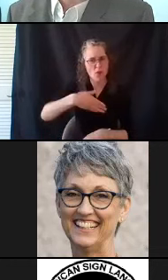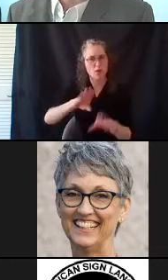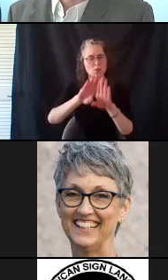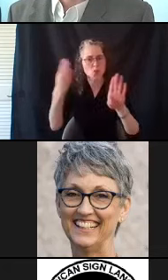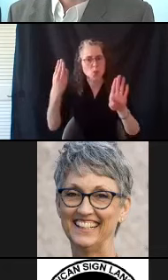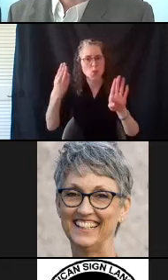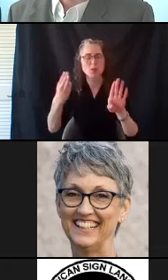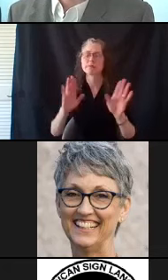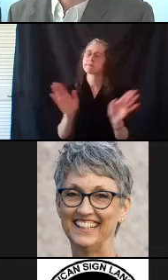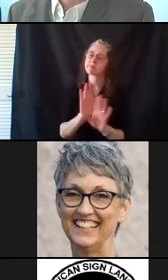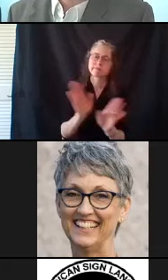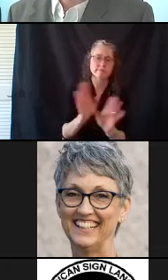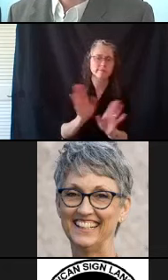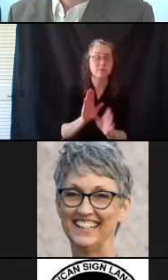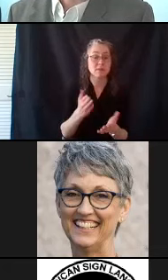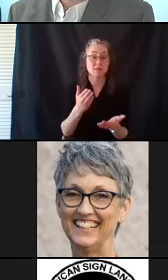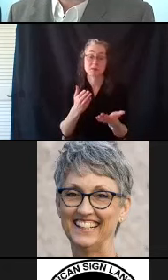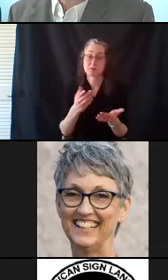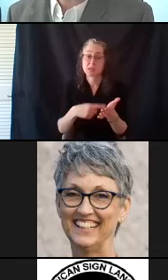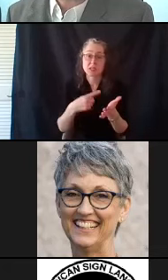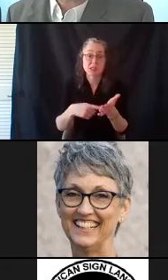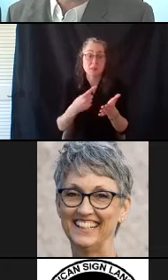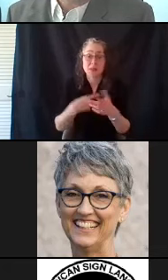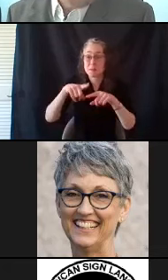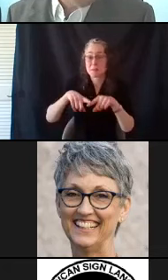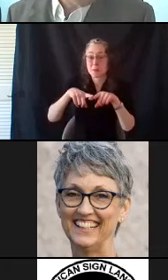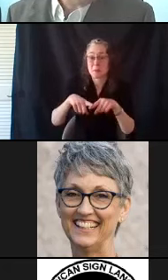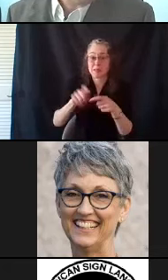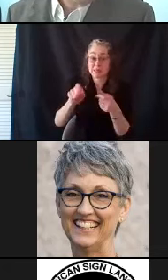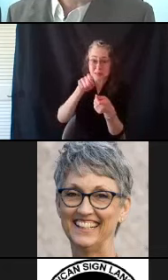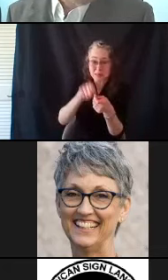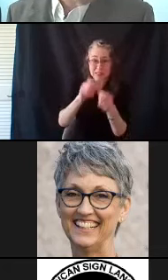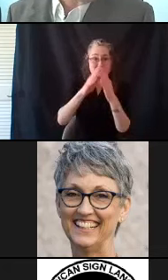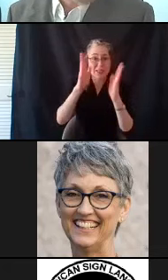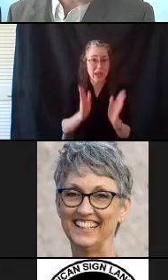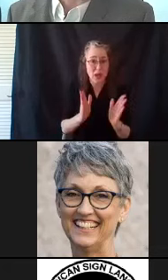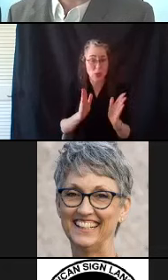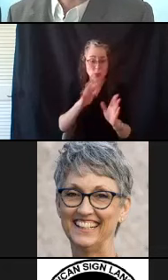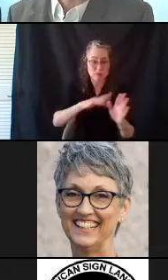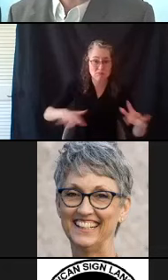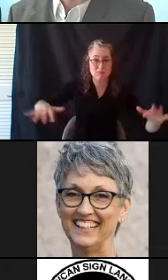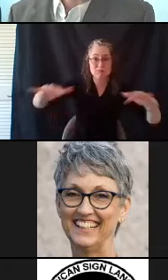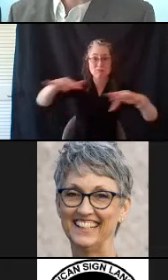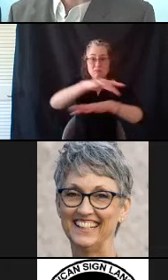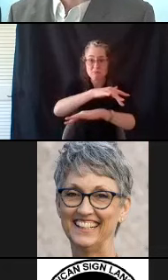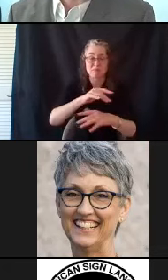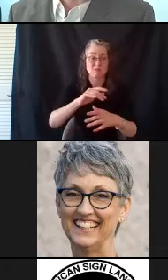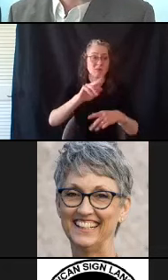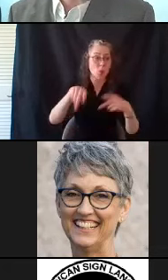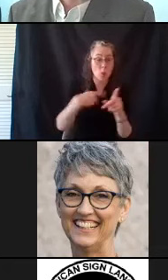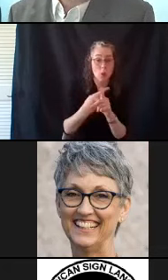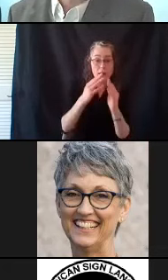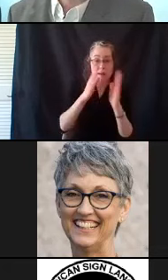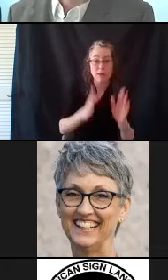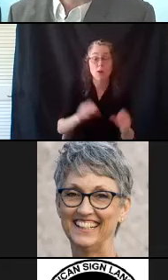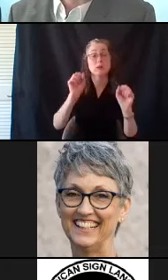And again, we're saying the best location depends on the specific site, depending on the lot, the house type. It can be in the front